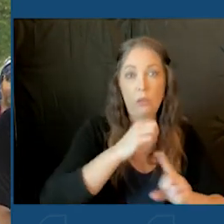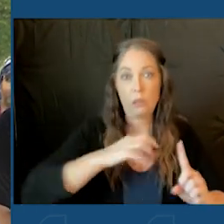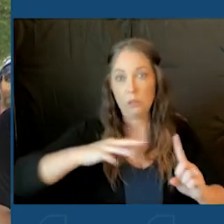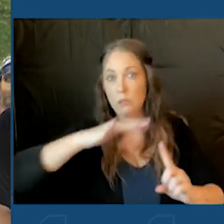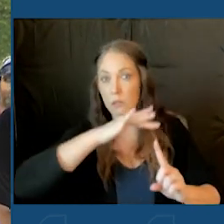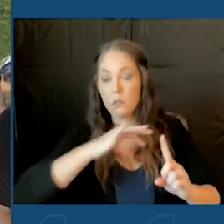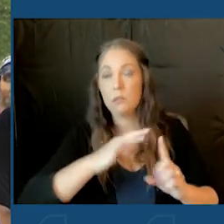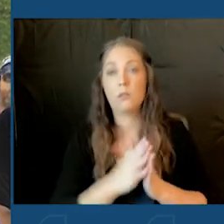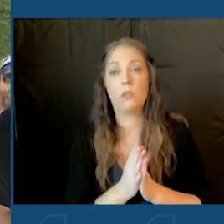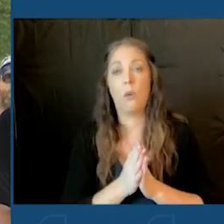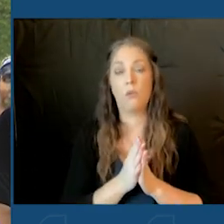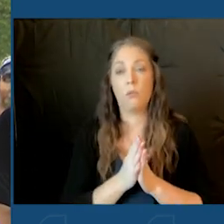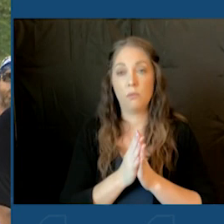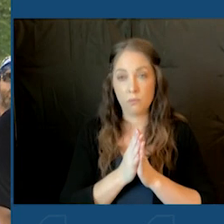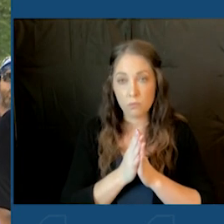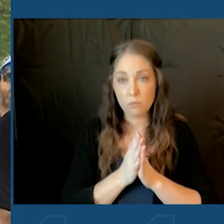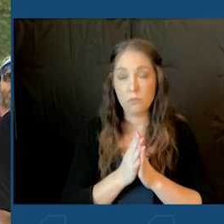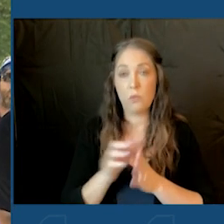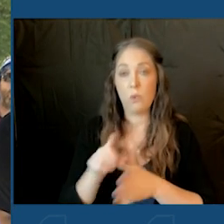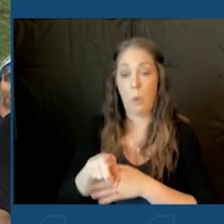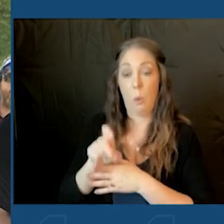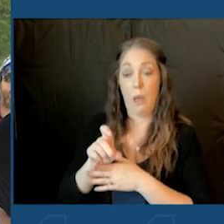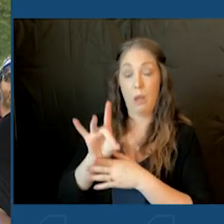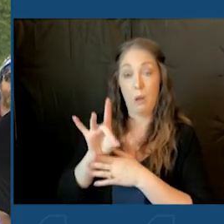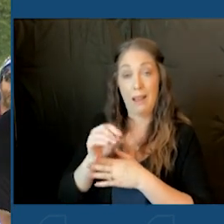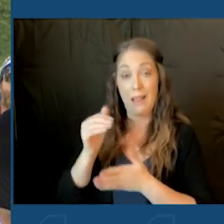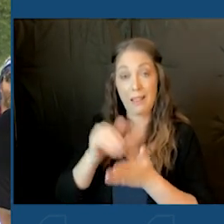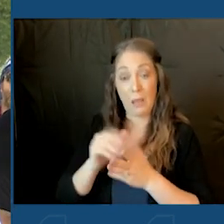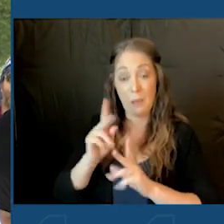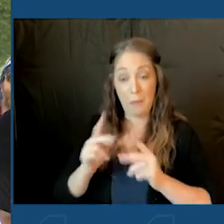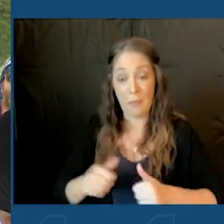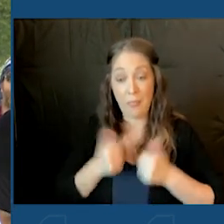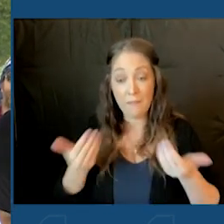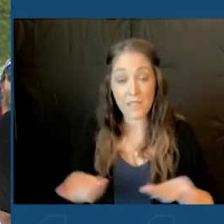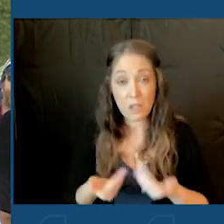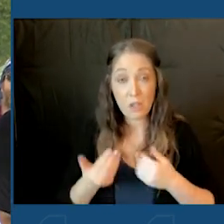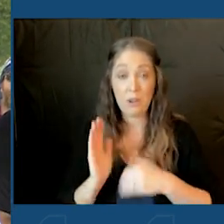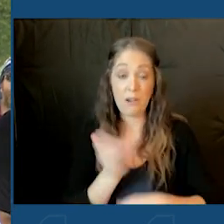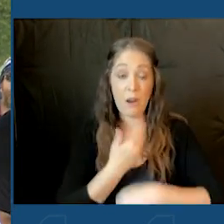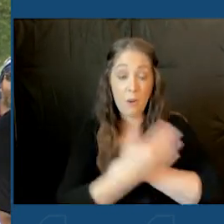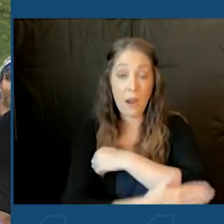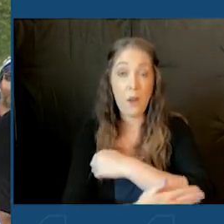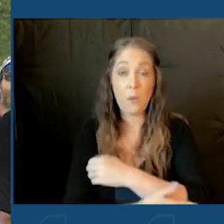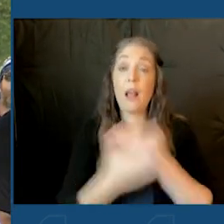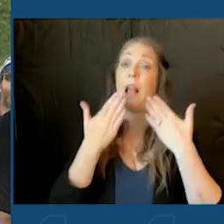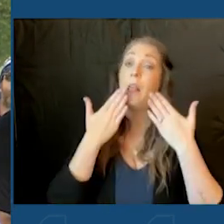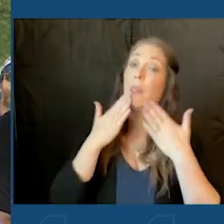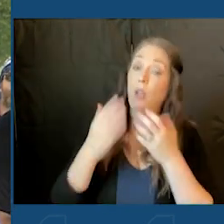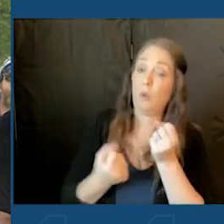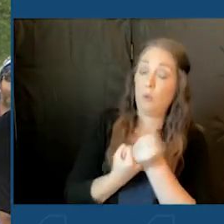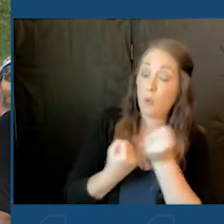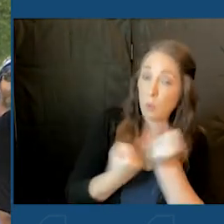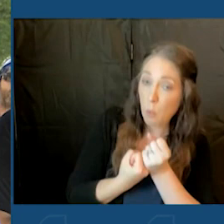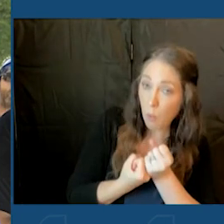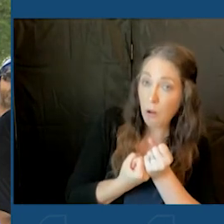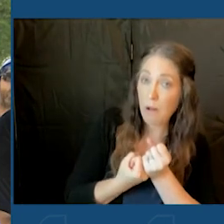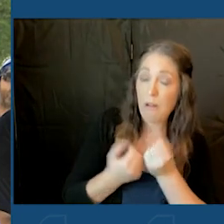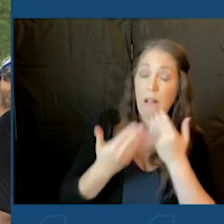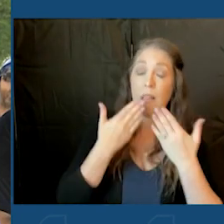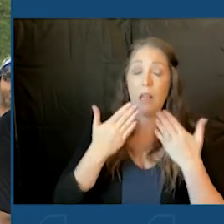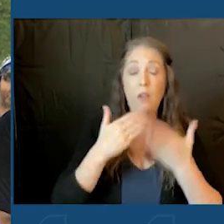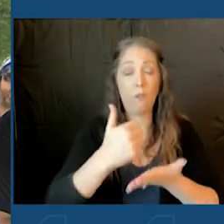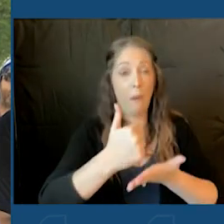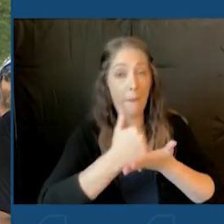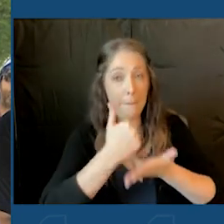on behalf of the 180,000 residents of our county, just thank you for having our backs. Thank you for supporting us